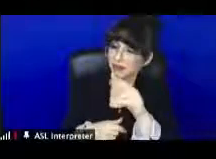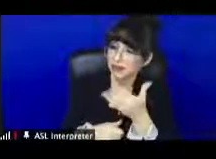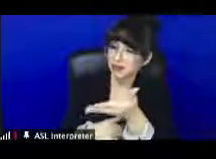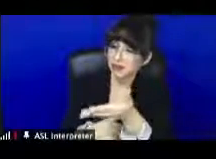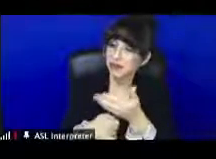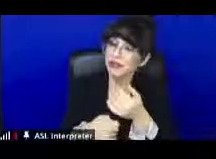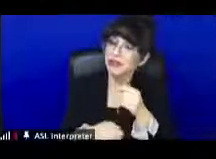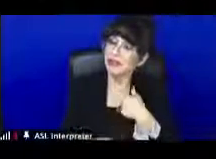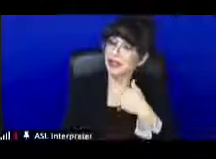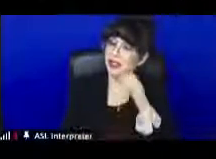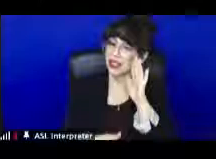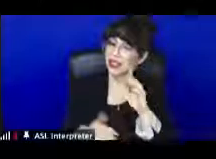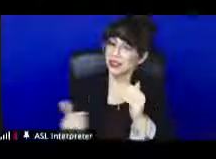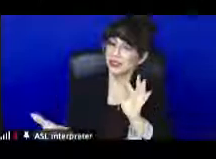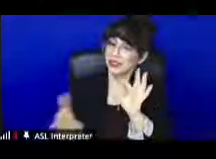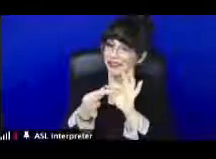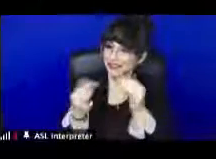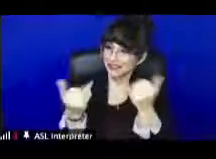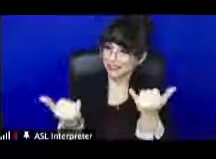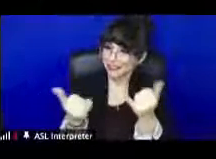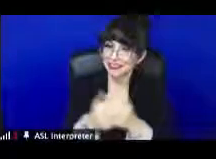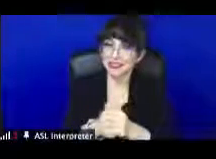003, I will be promoting you now.